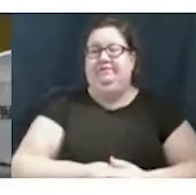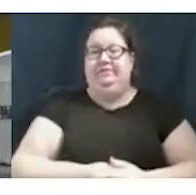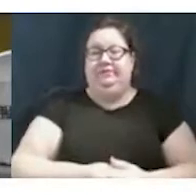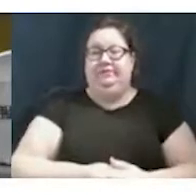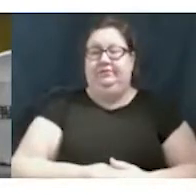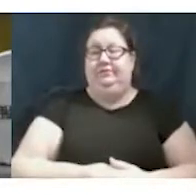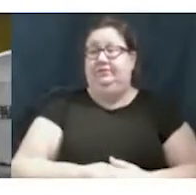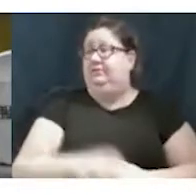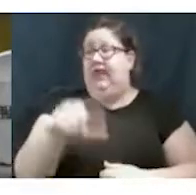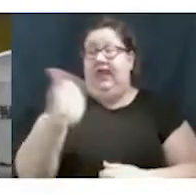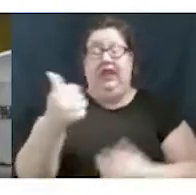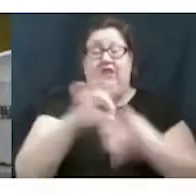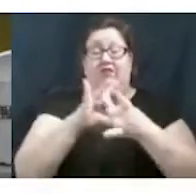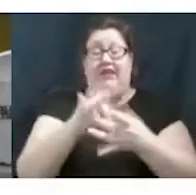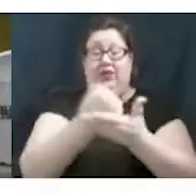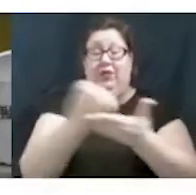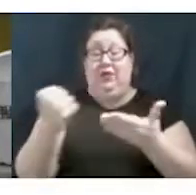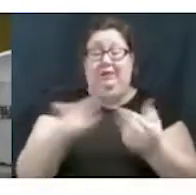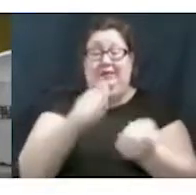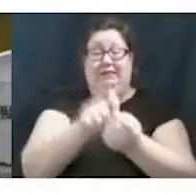Anything else dealing with equipment specifically?